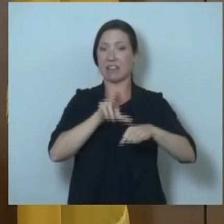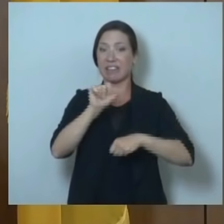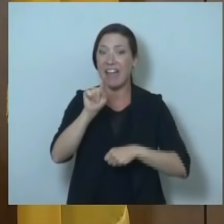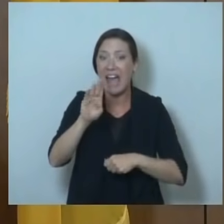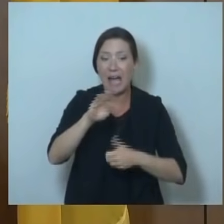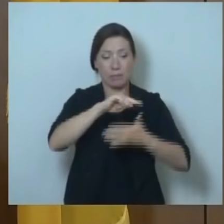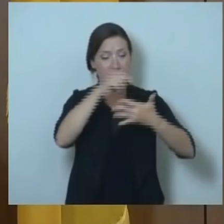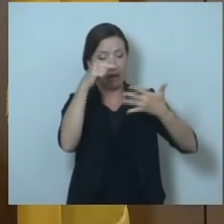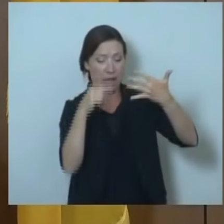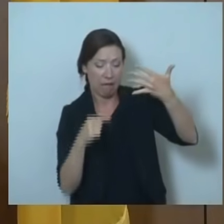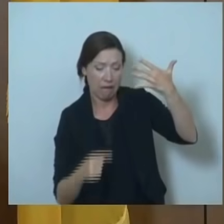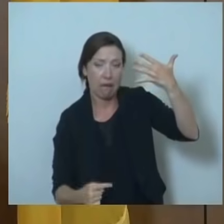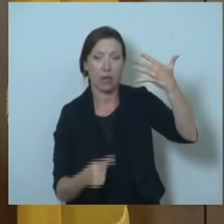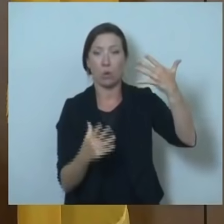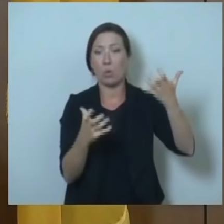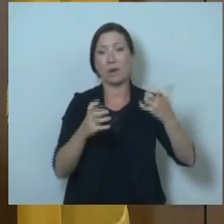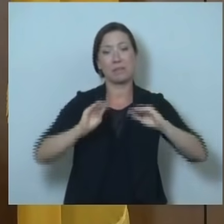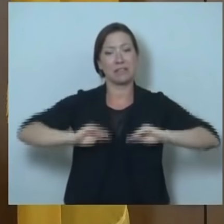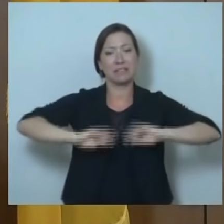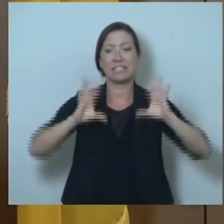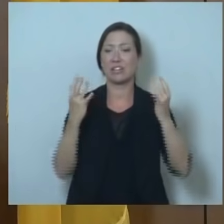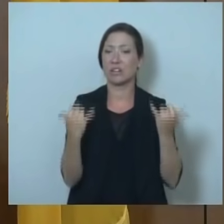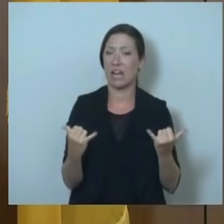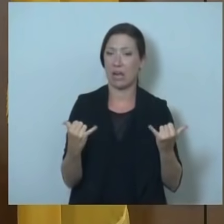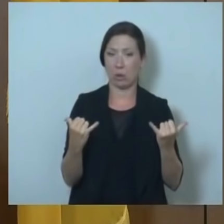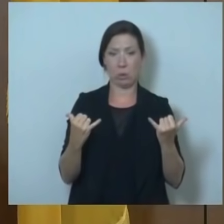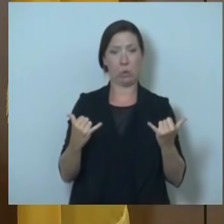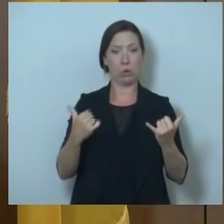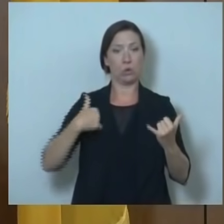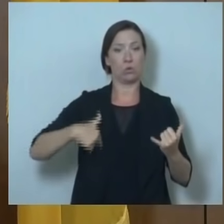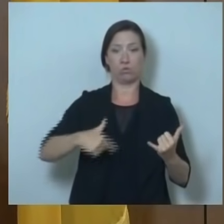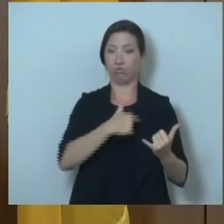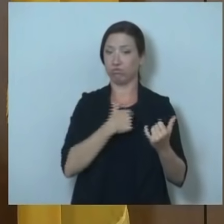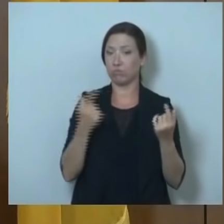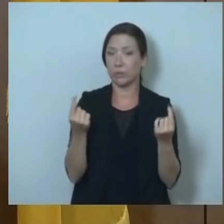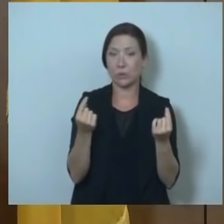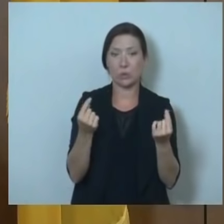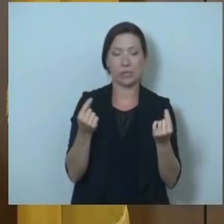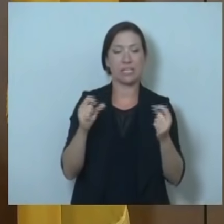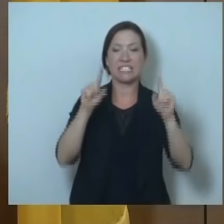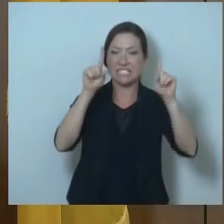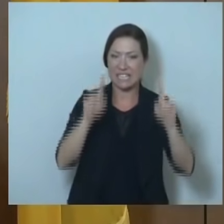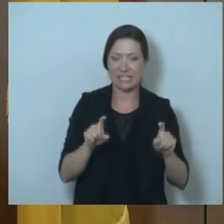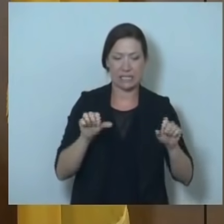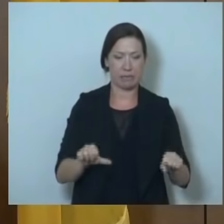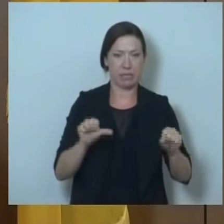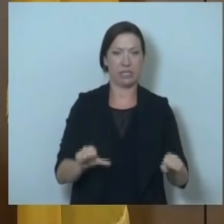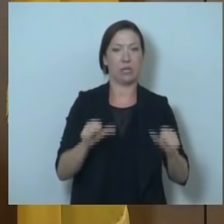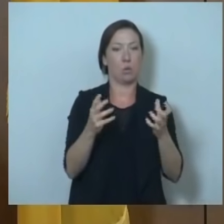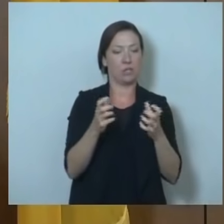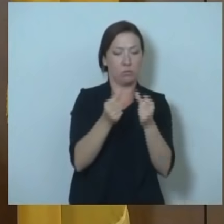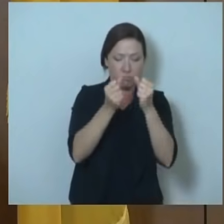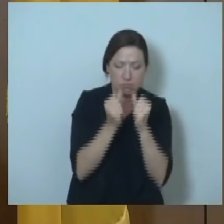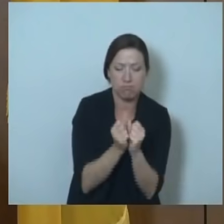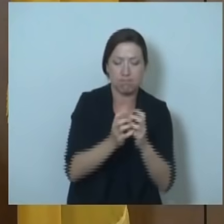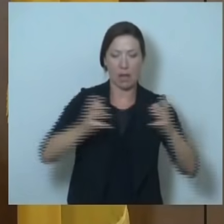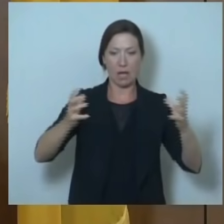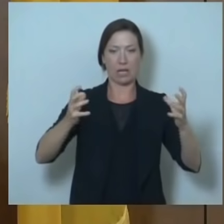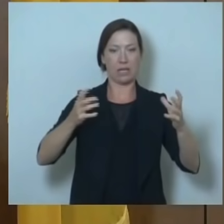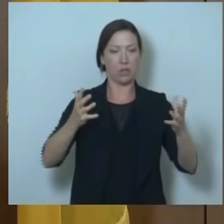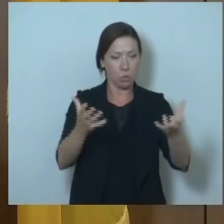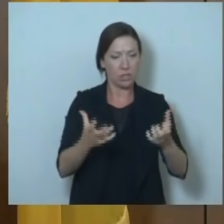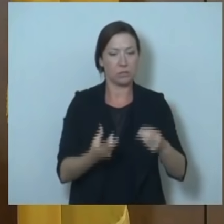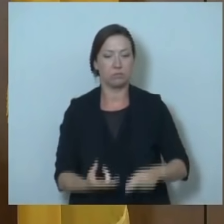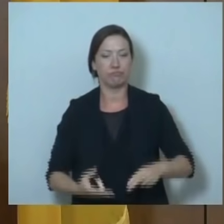to be really clear that we are assertively and aggressively expanding testing and surveillance in the state of New Mexico.